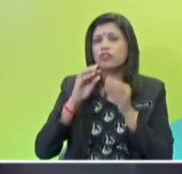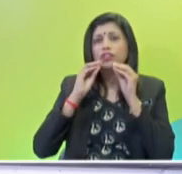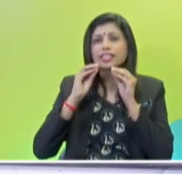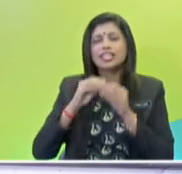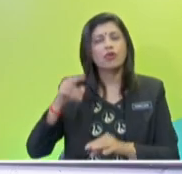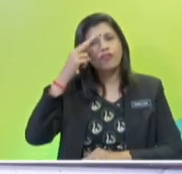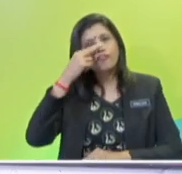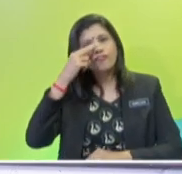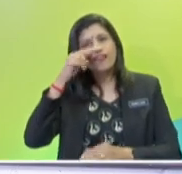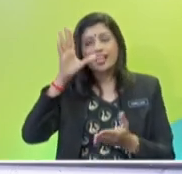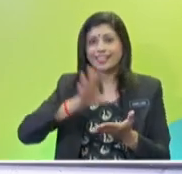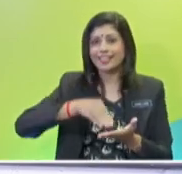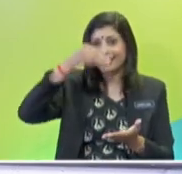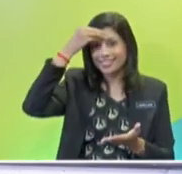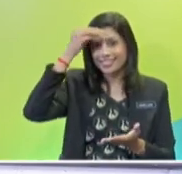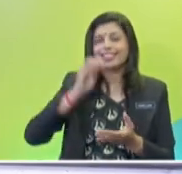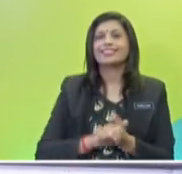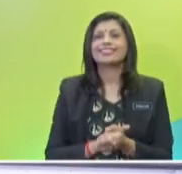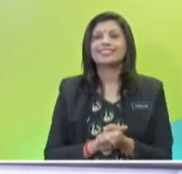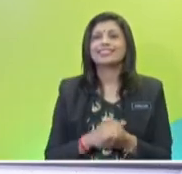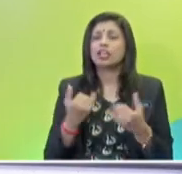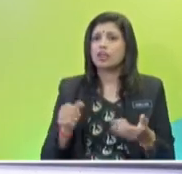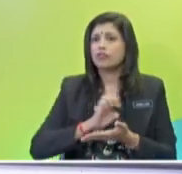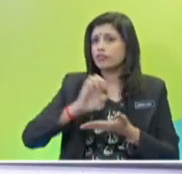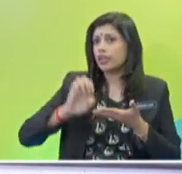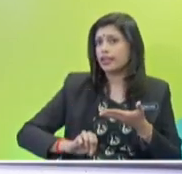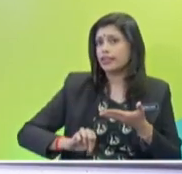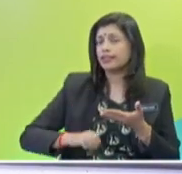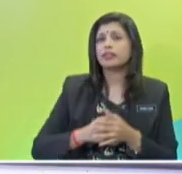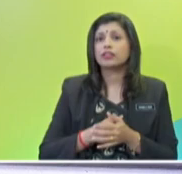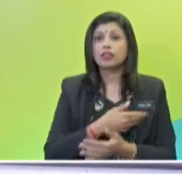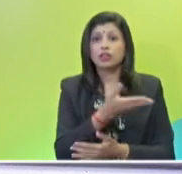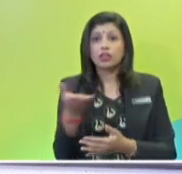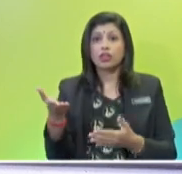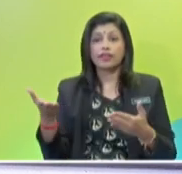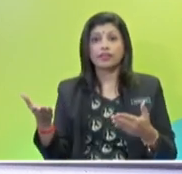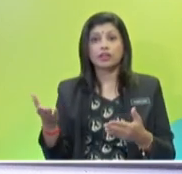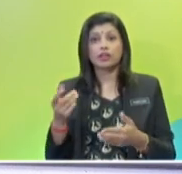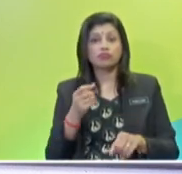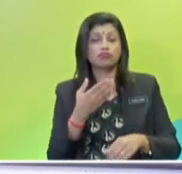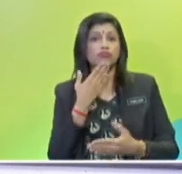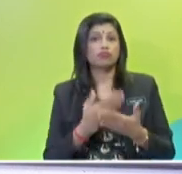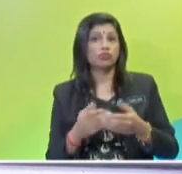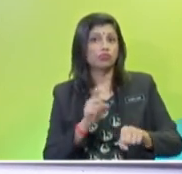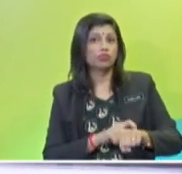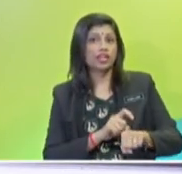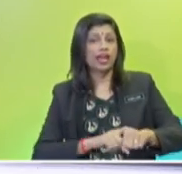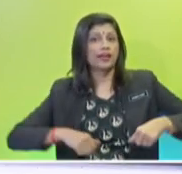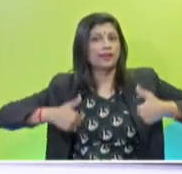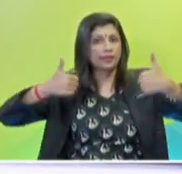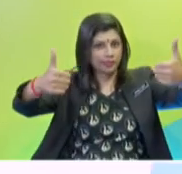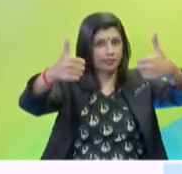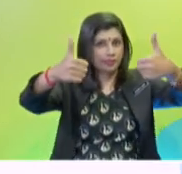fun lesson. And we have come to the end of today's lesson, but before that, I want to ask, did everyone have a good time learning today? If you did, give me a thumbs